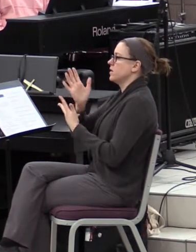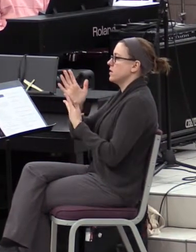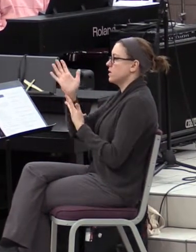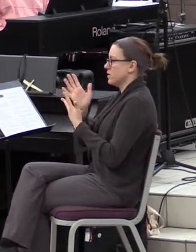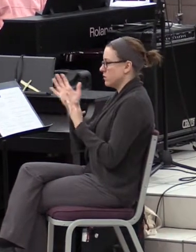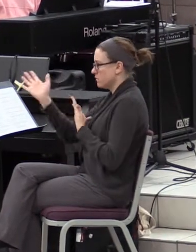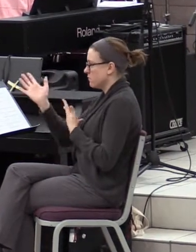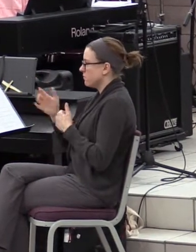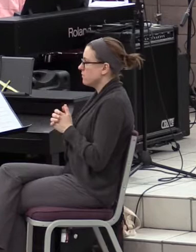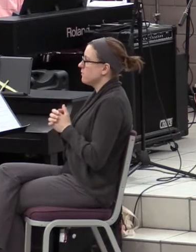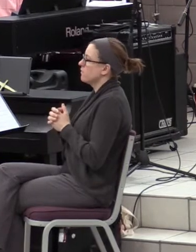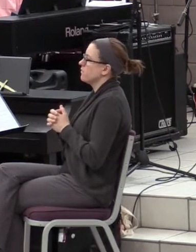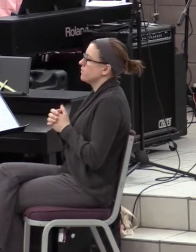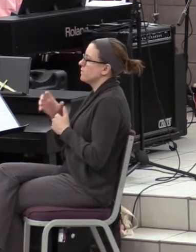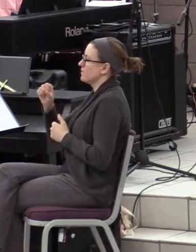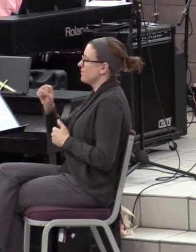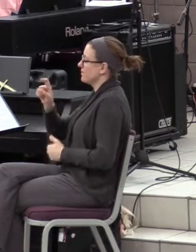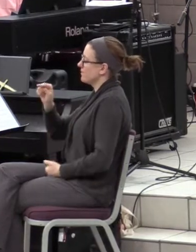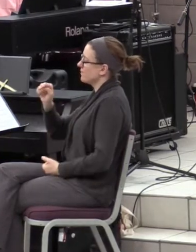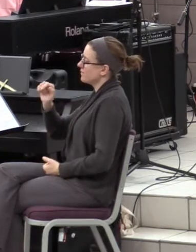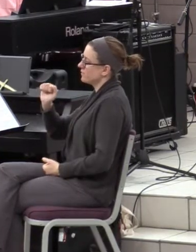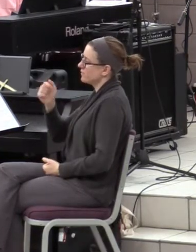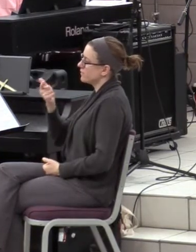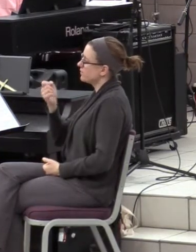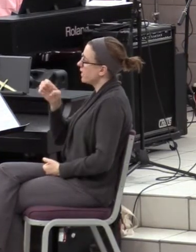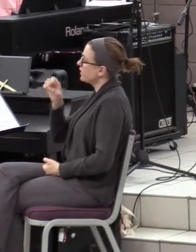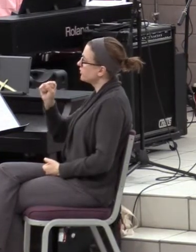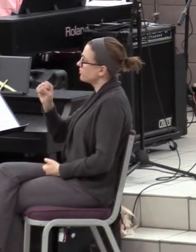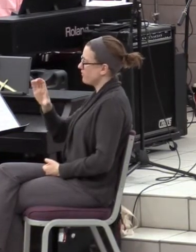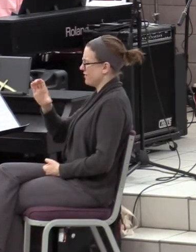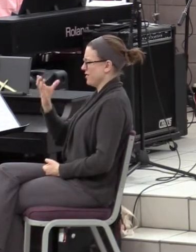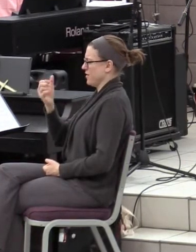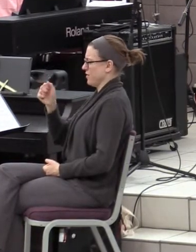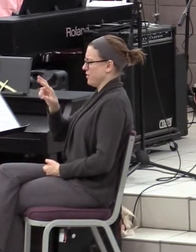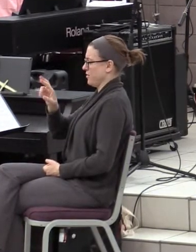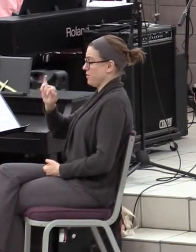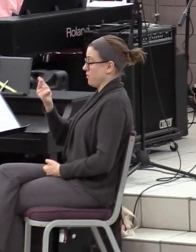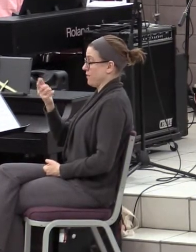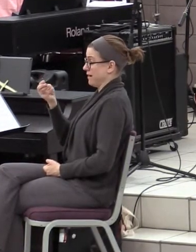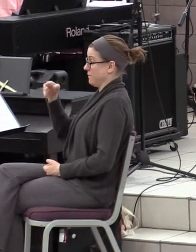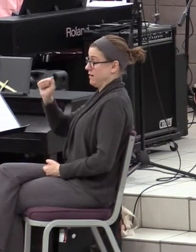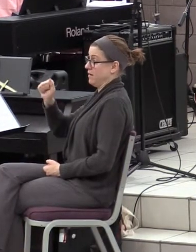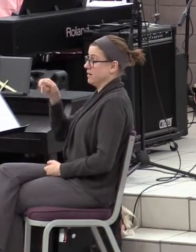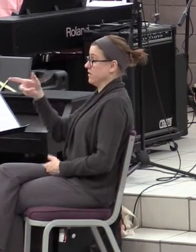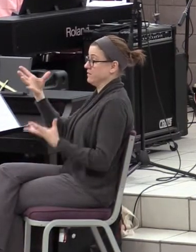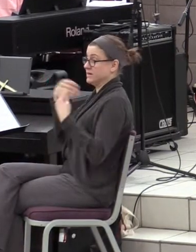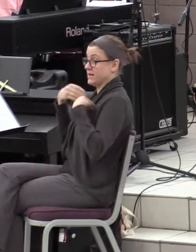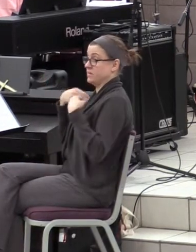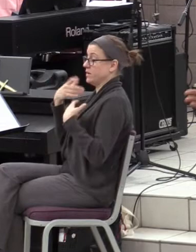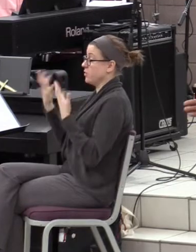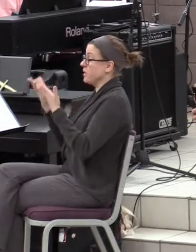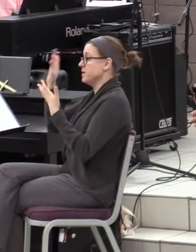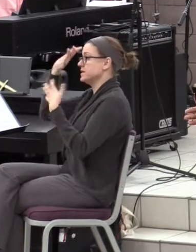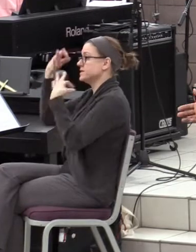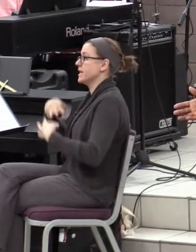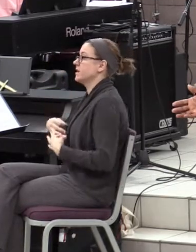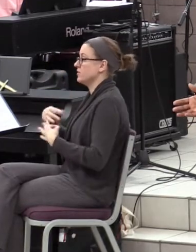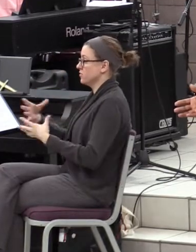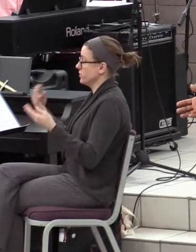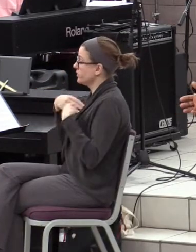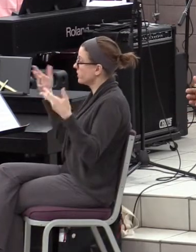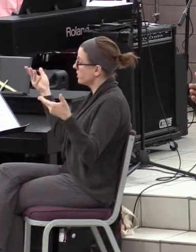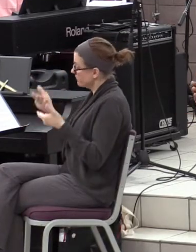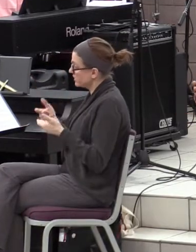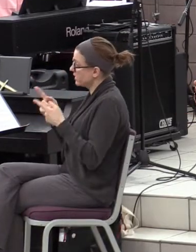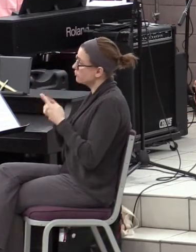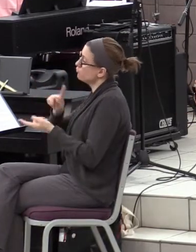I believe that kerygma needs to deal with today in this accepting or deciding to accept the invitation to